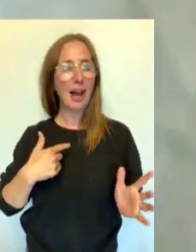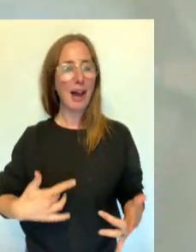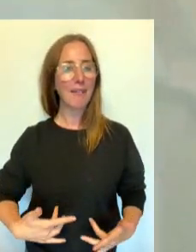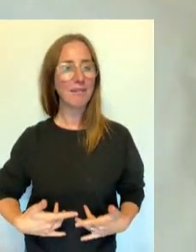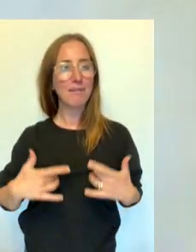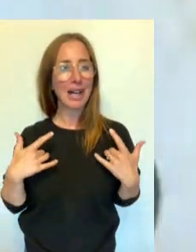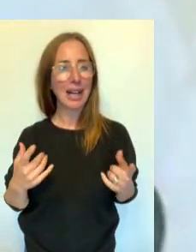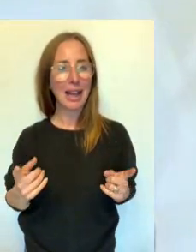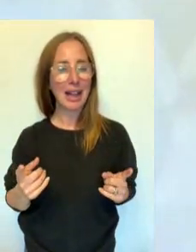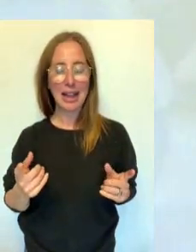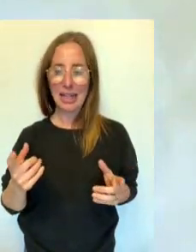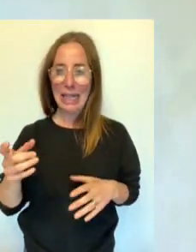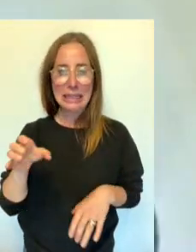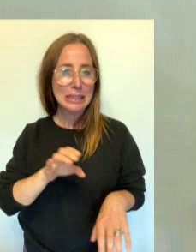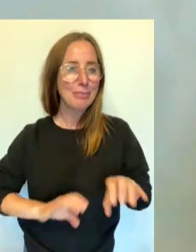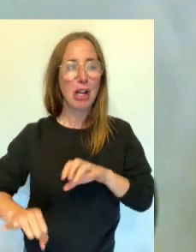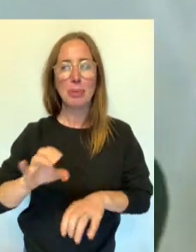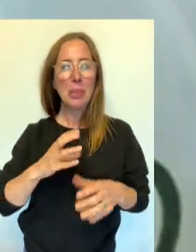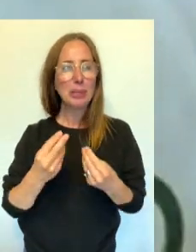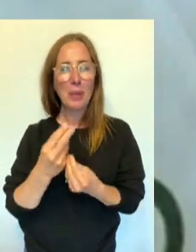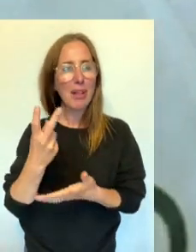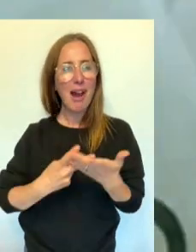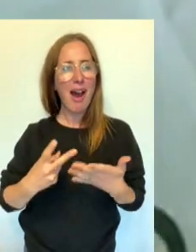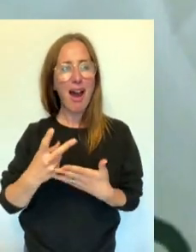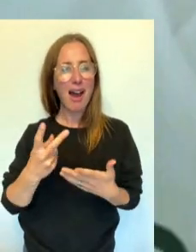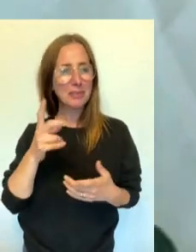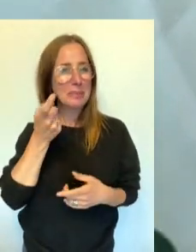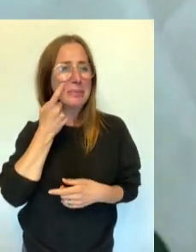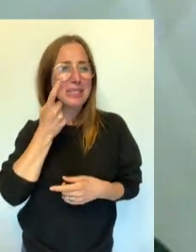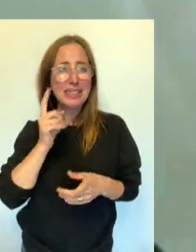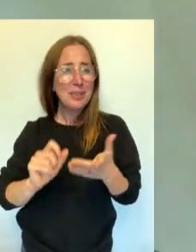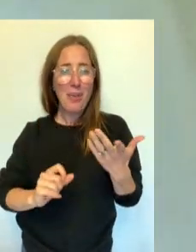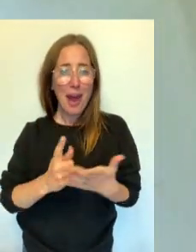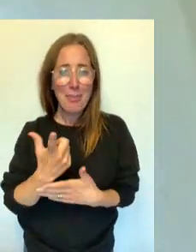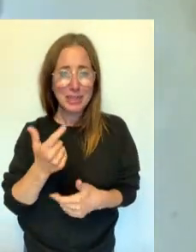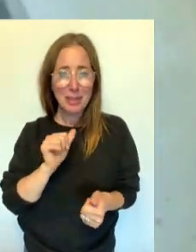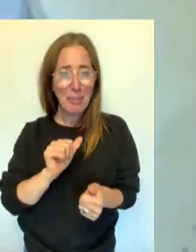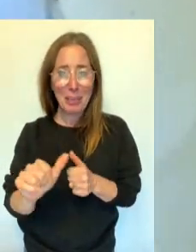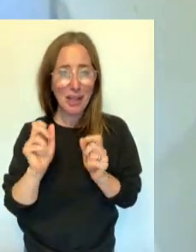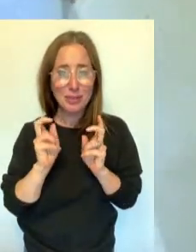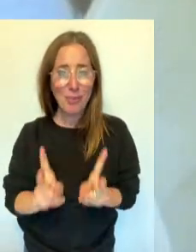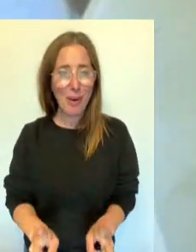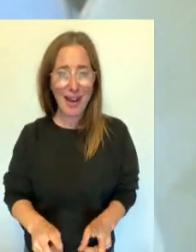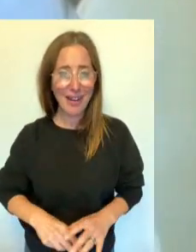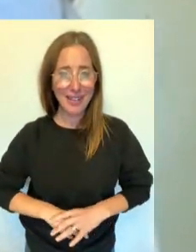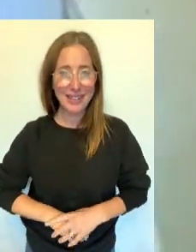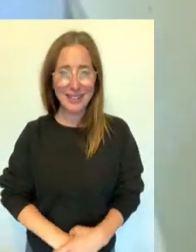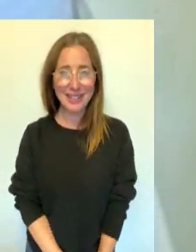embracing experimental art and just seeing what happens.